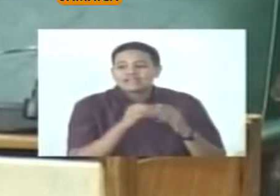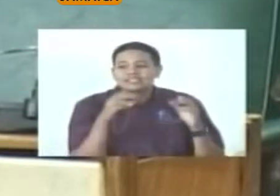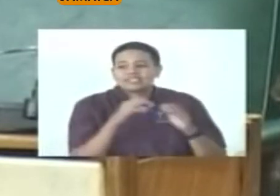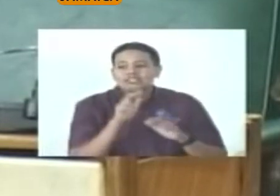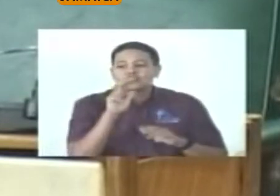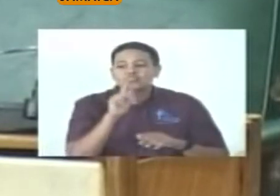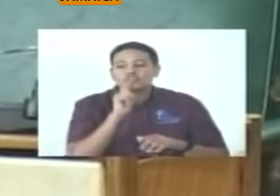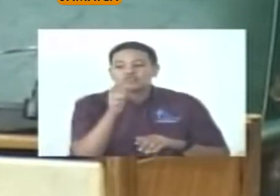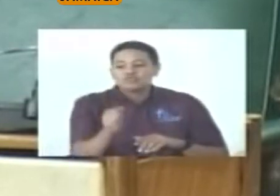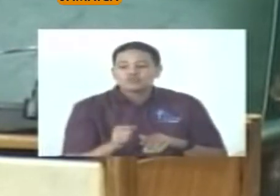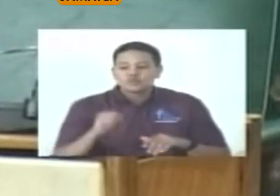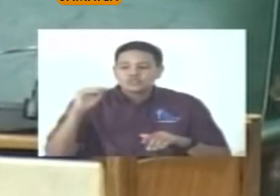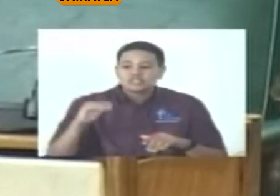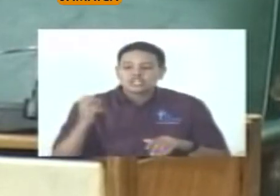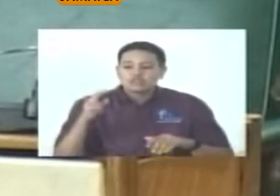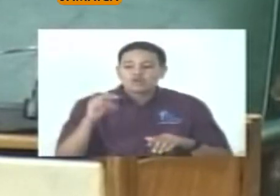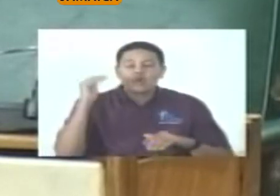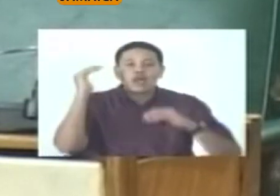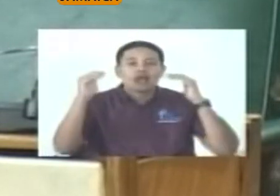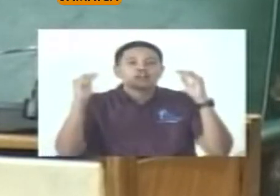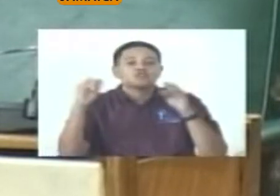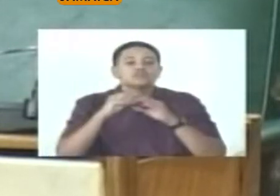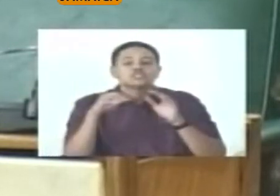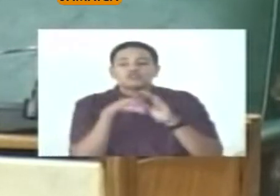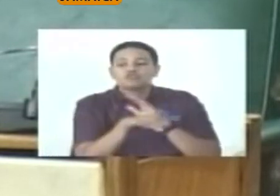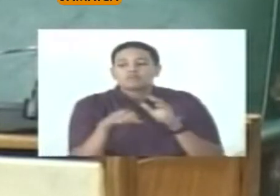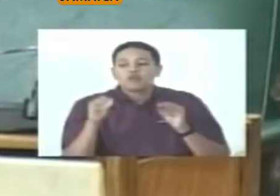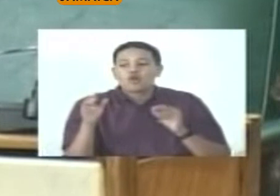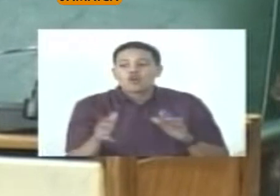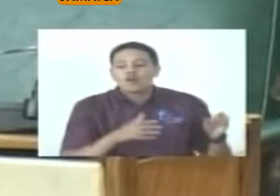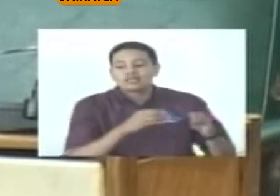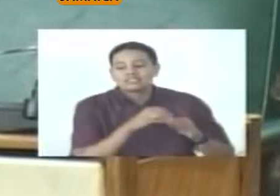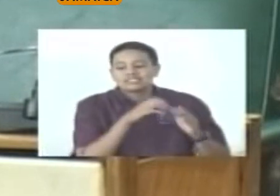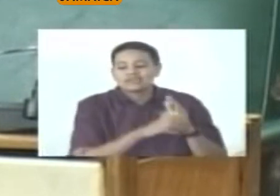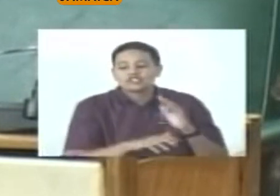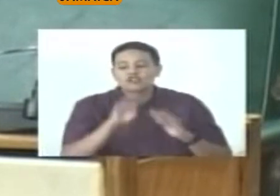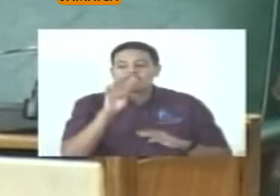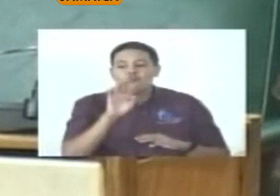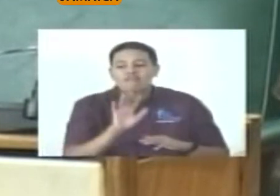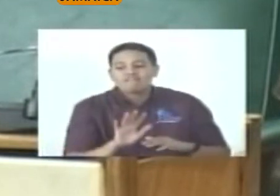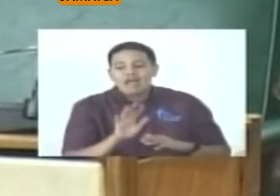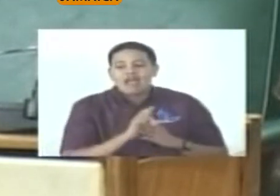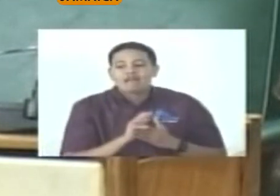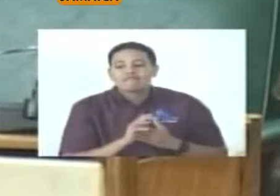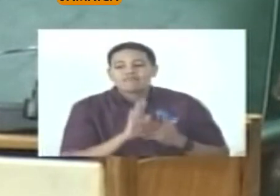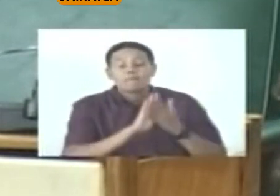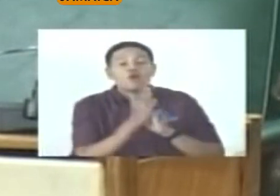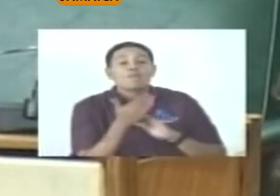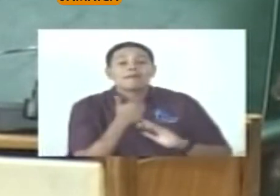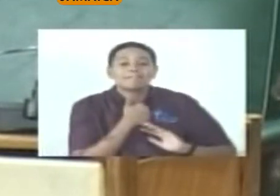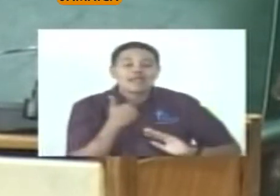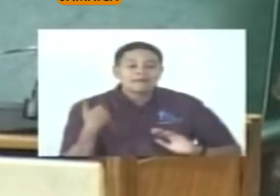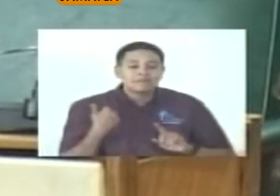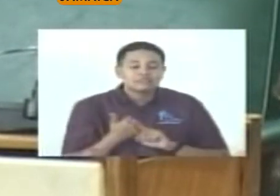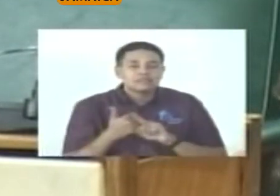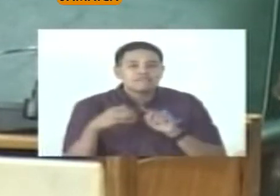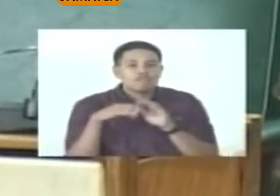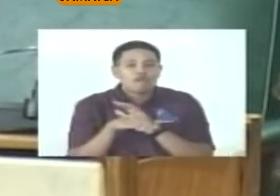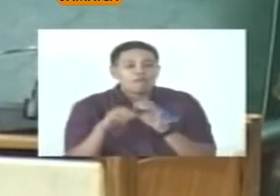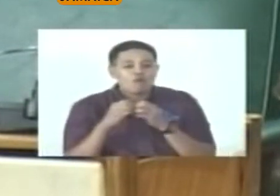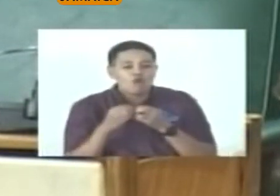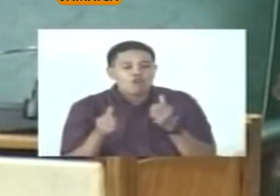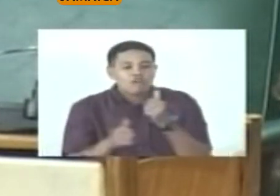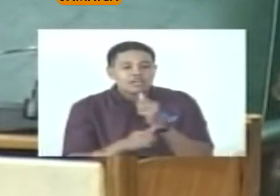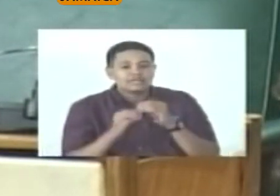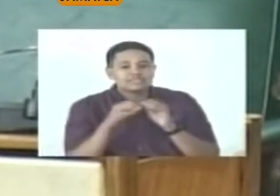recruit a child or an adult into a criminal organization in Sections 4 and 5, become a member of a criminal organization